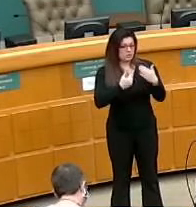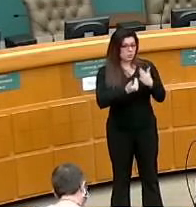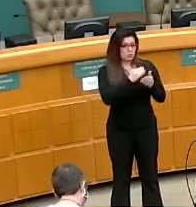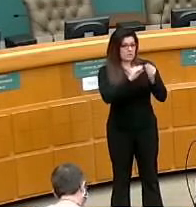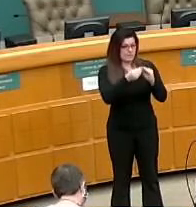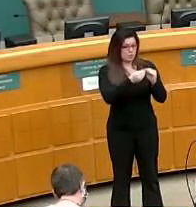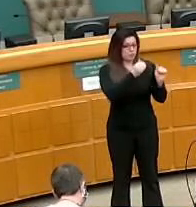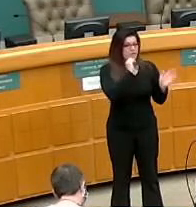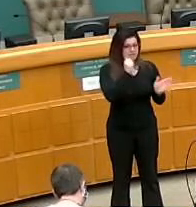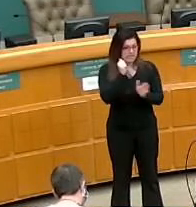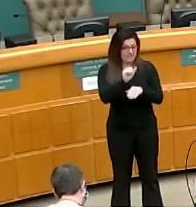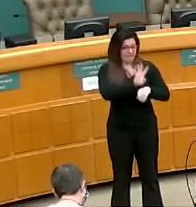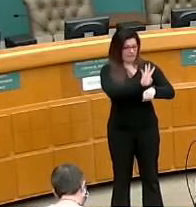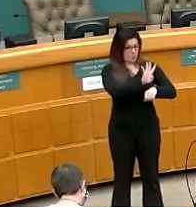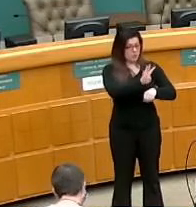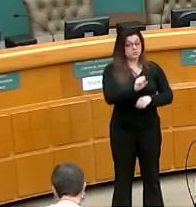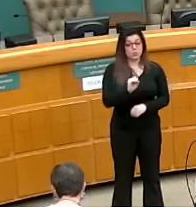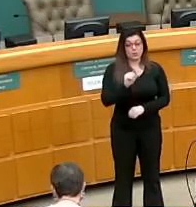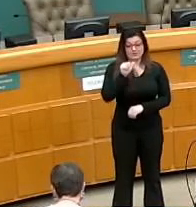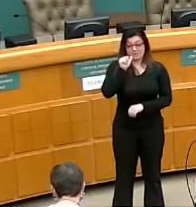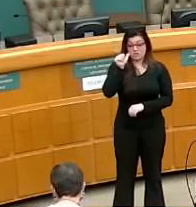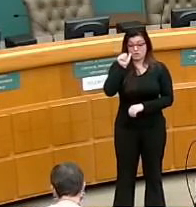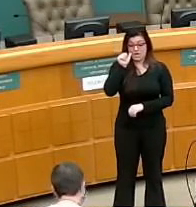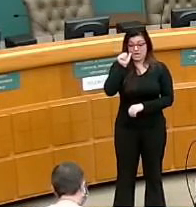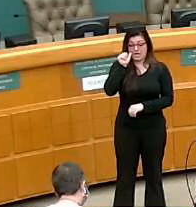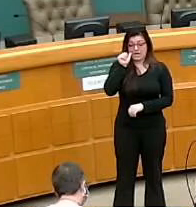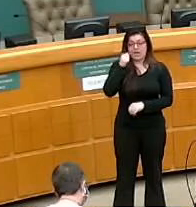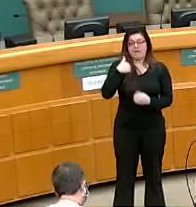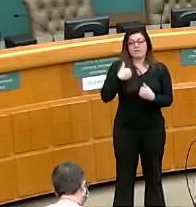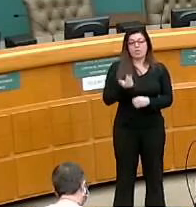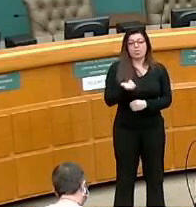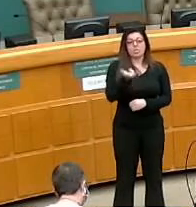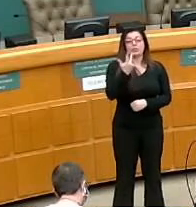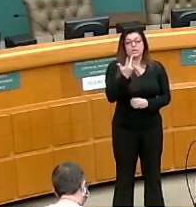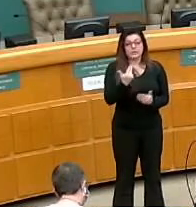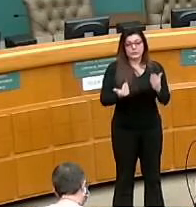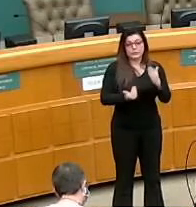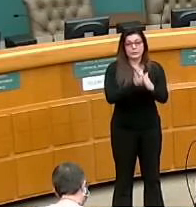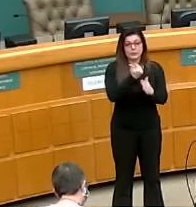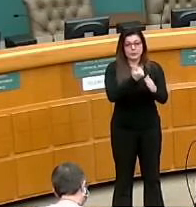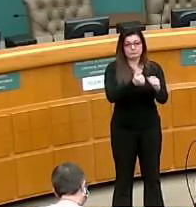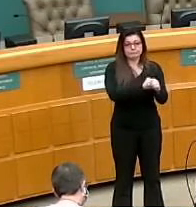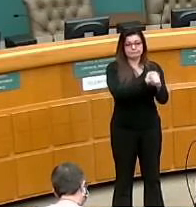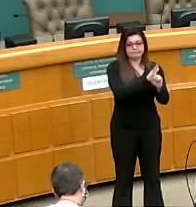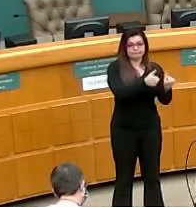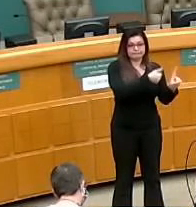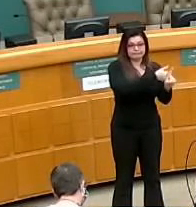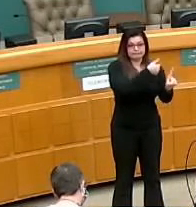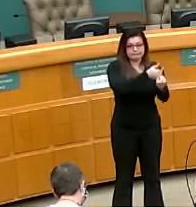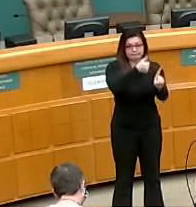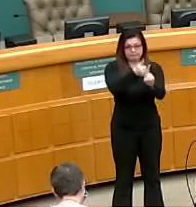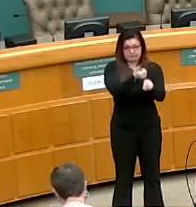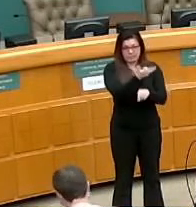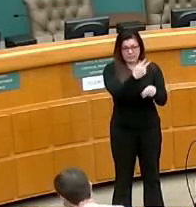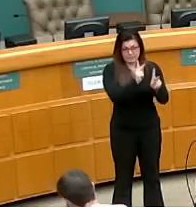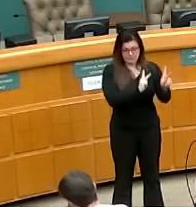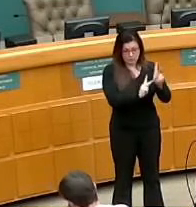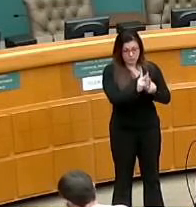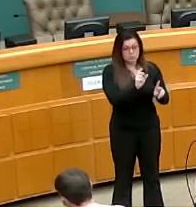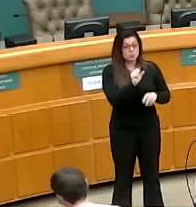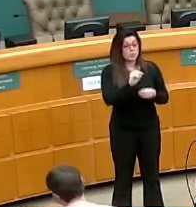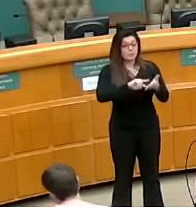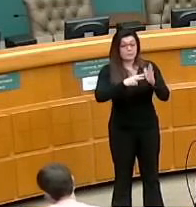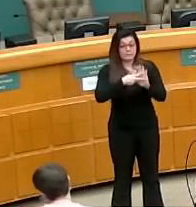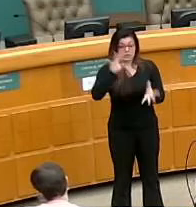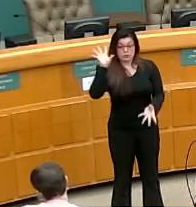And since yesterday, we're reporting 3 additional positive cases. So for the county of Nueces, we